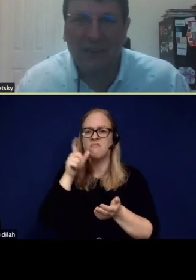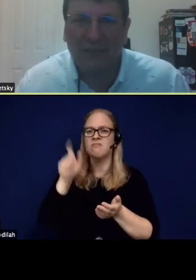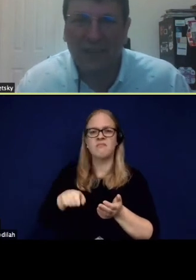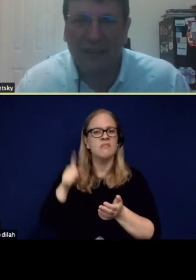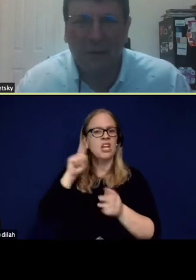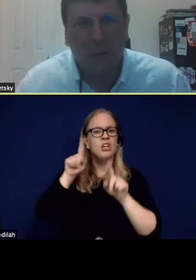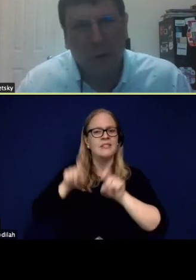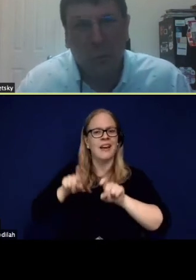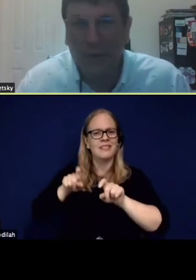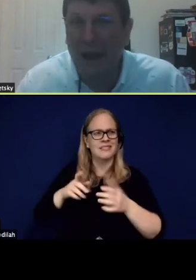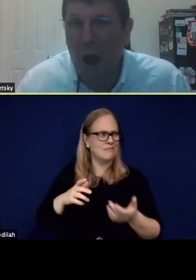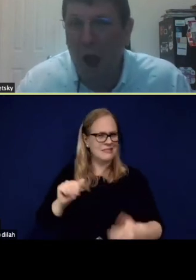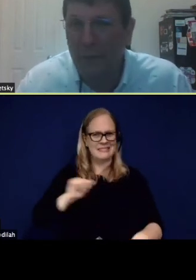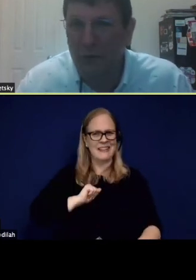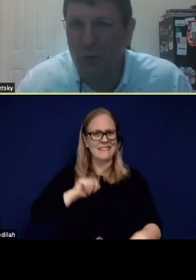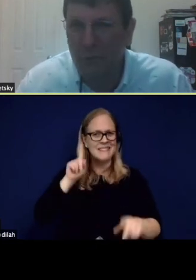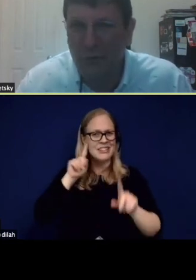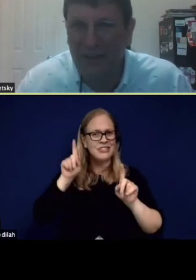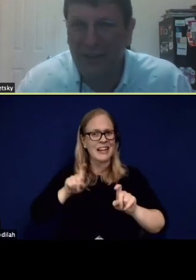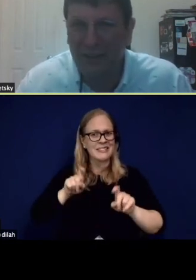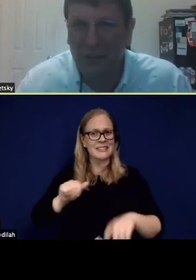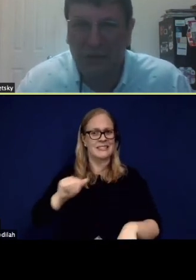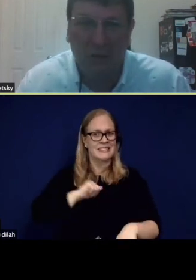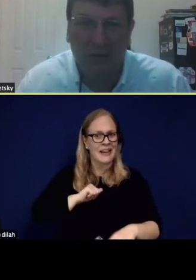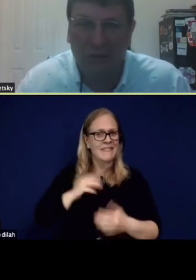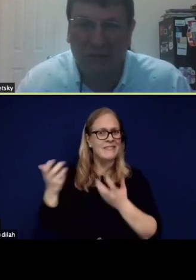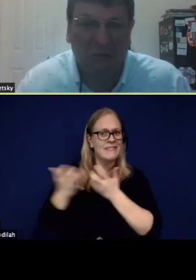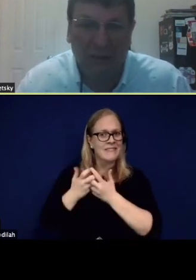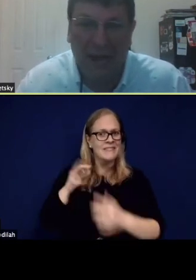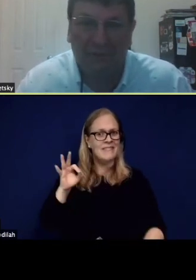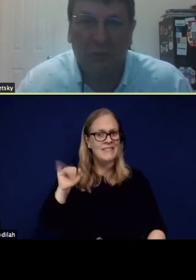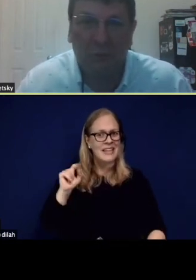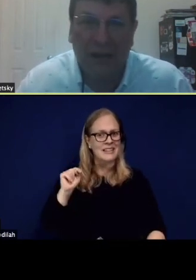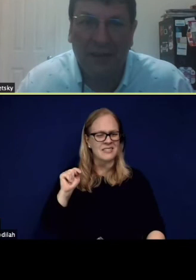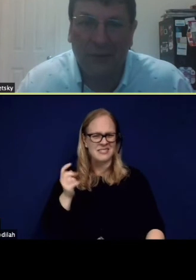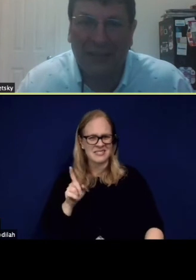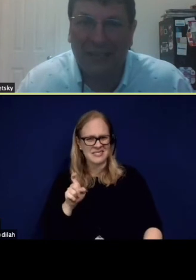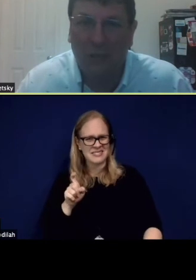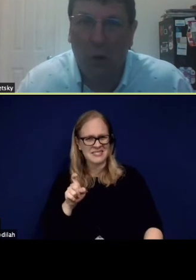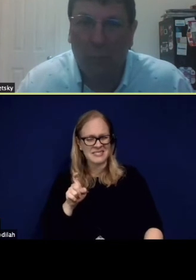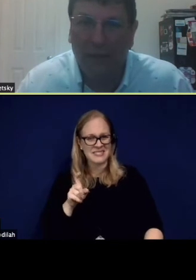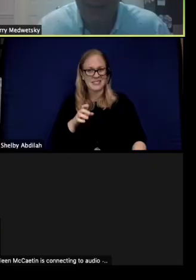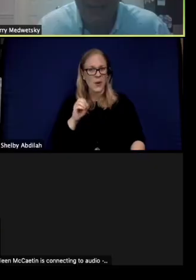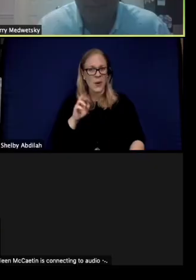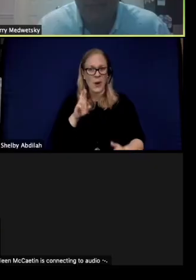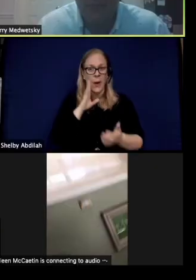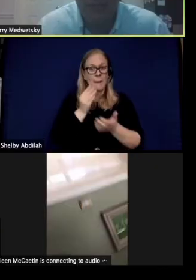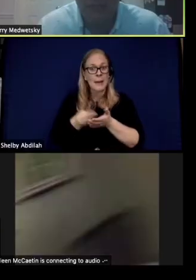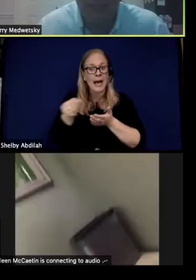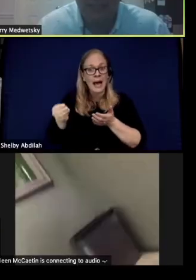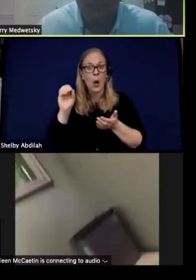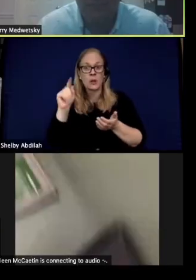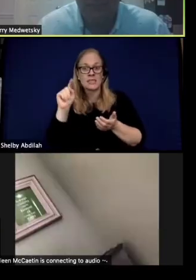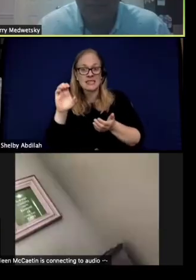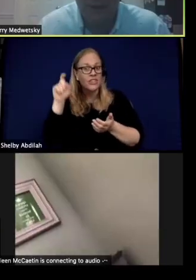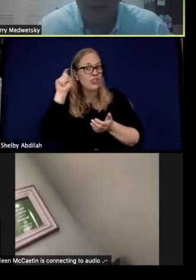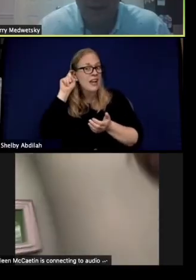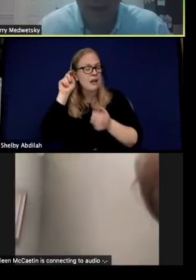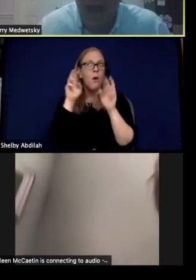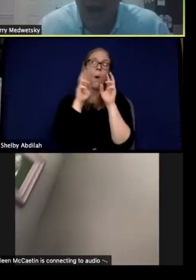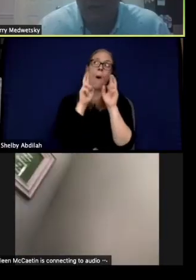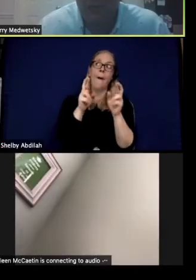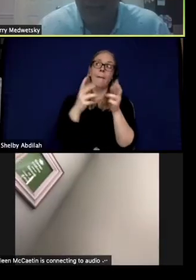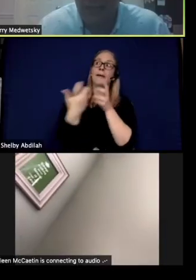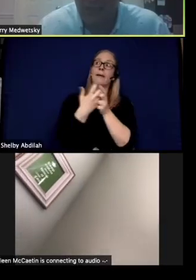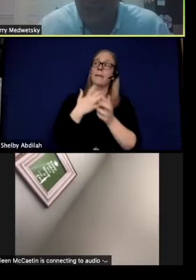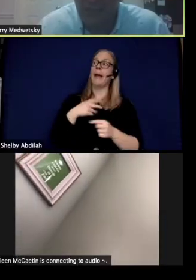testing or self-fitting. Will they all be incorporated into it, or are you just going to have to buy the hearing aid and hope that it meets your hearing needs?